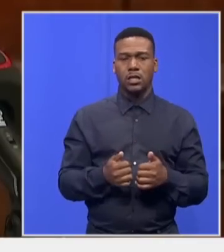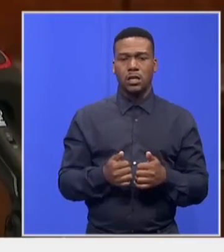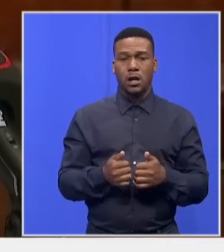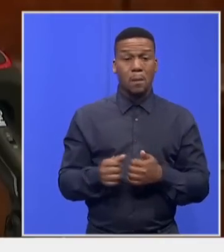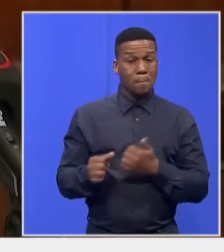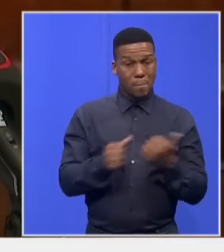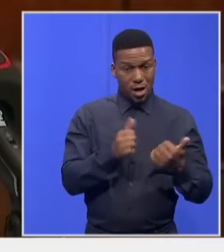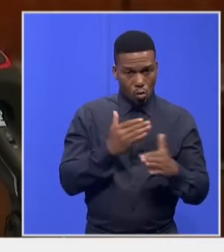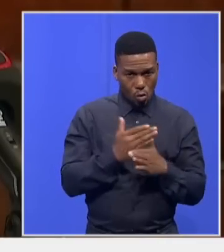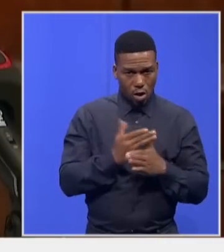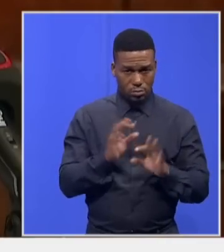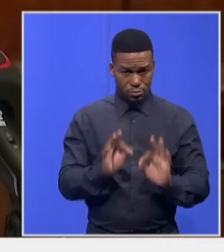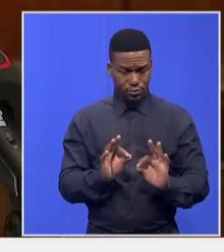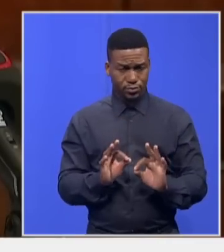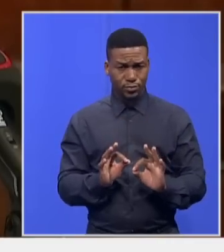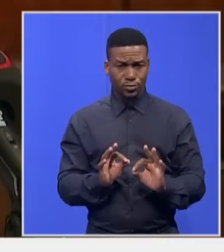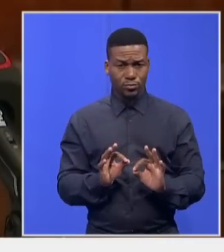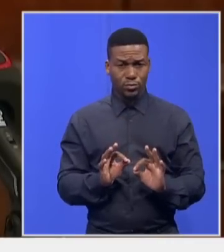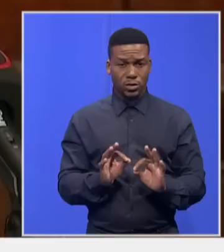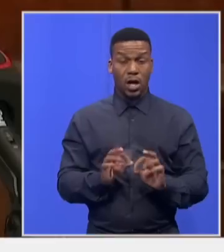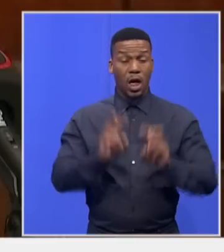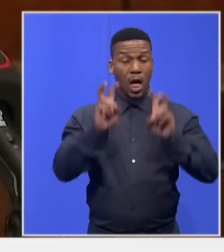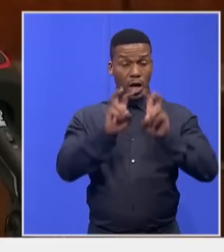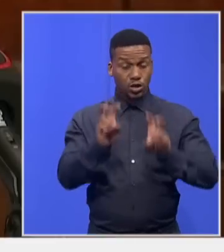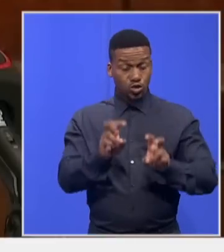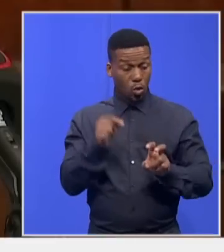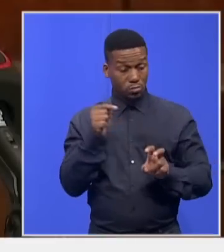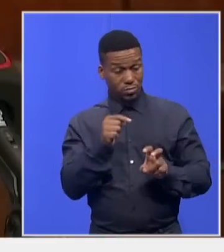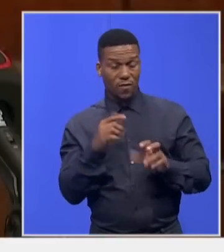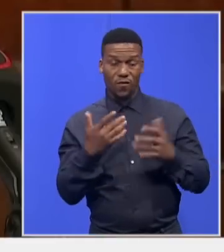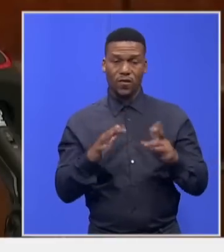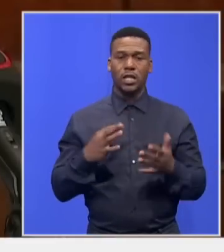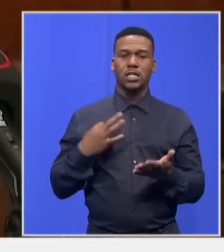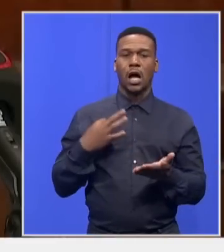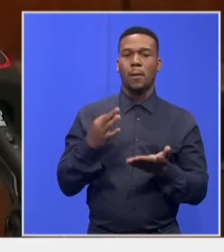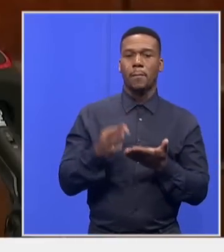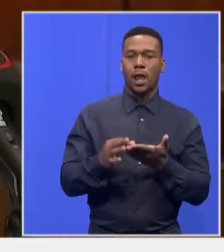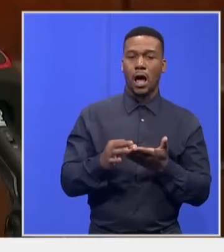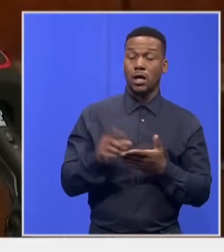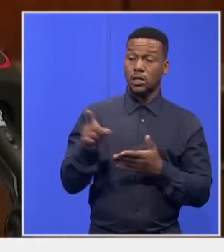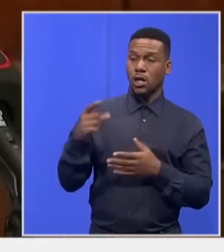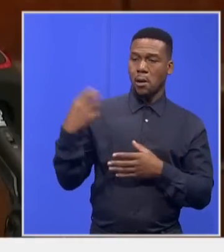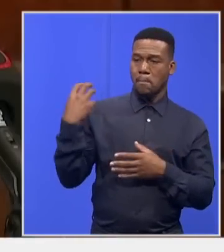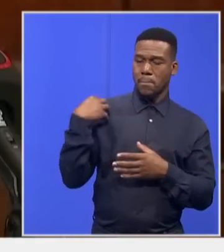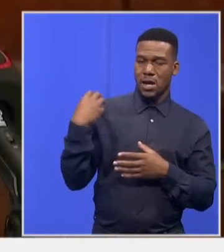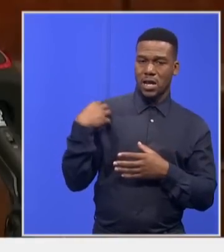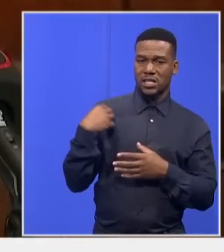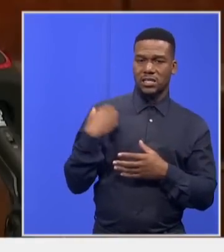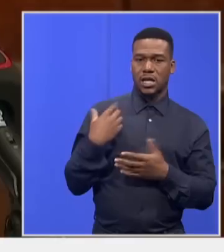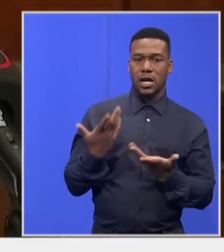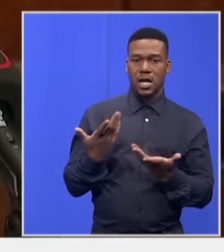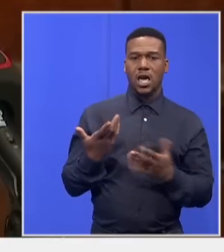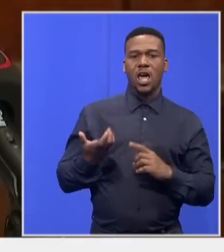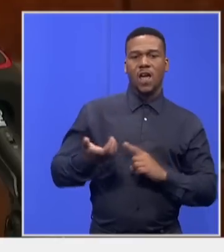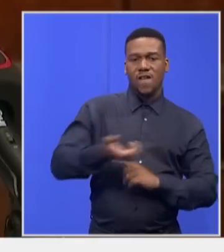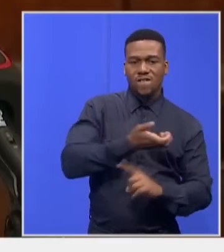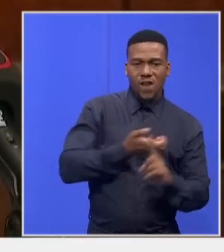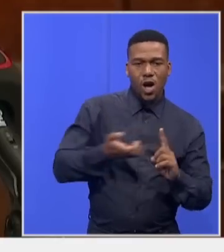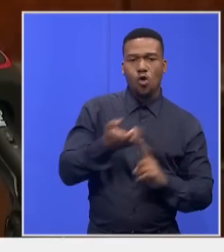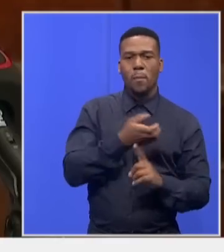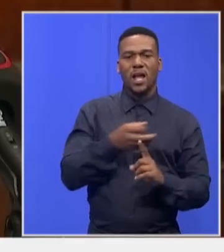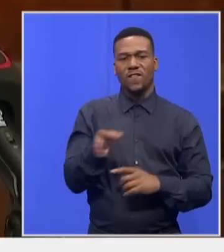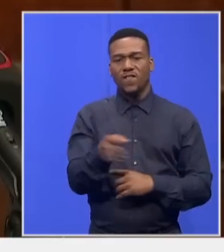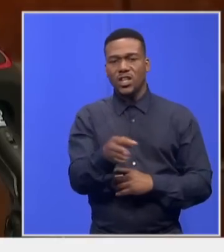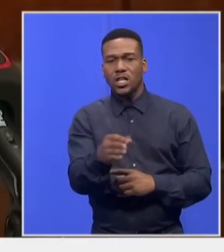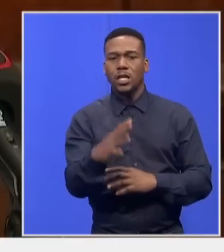emissions parameters, Eskom made an application to the Minister of Environment, Fisheries and Forestry to say that